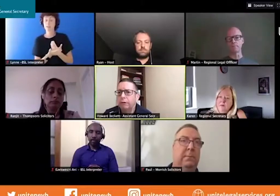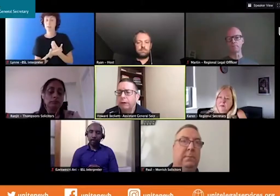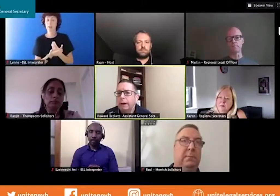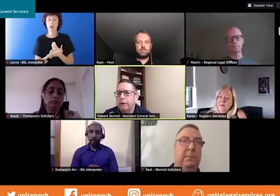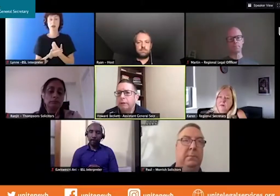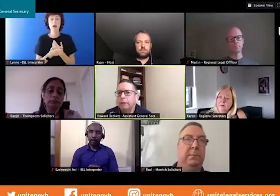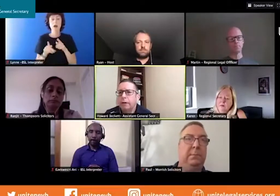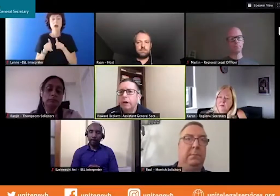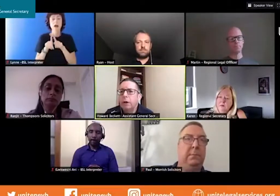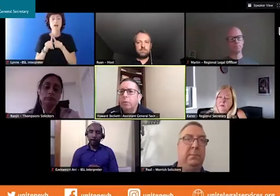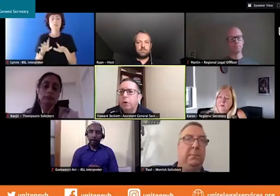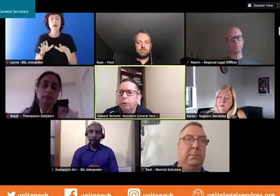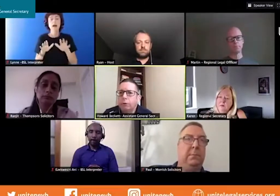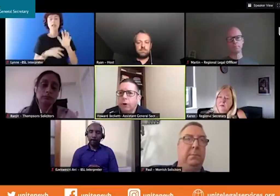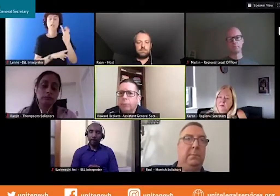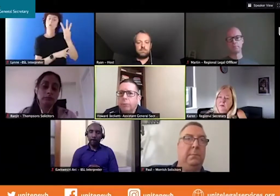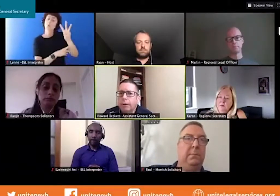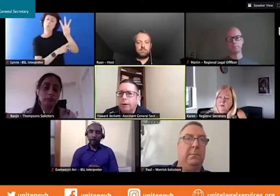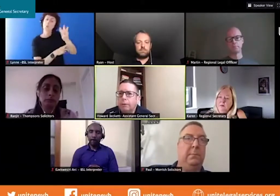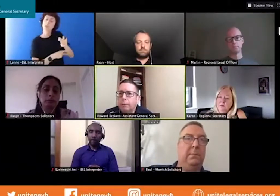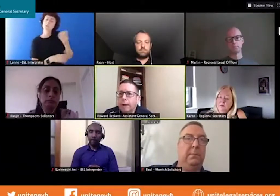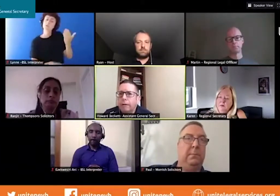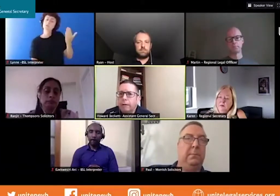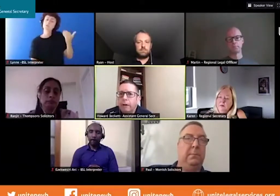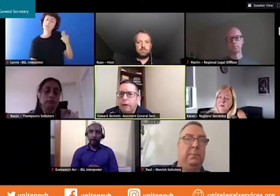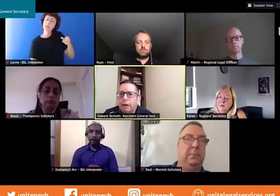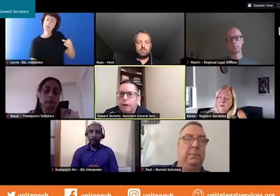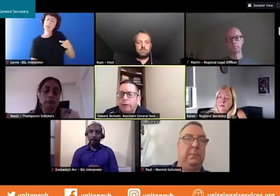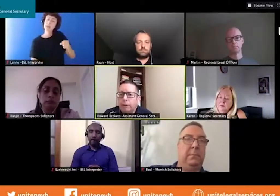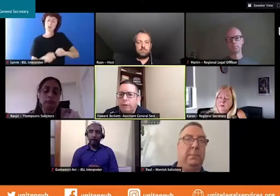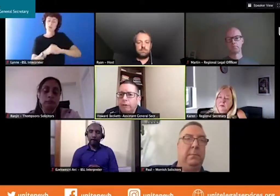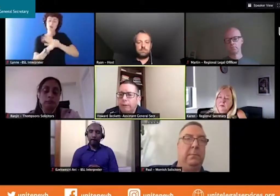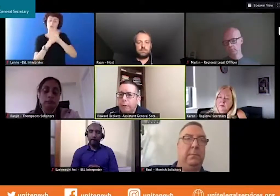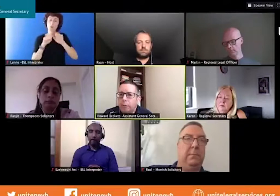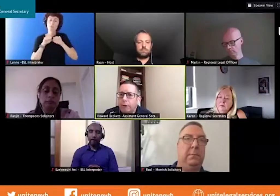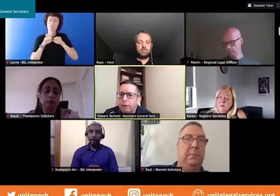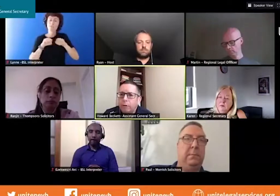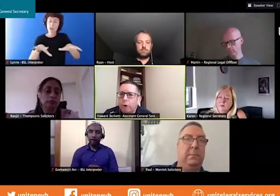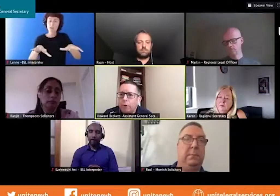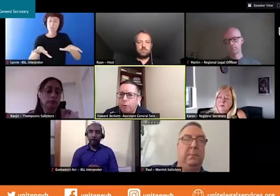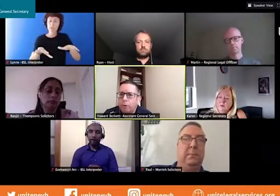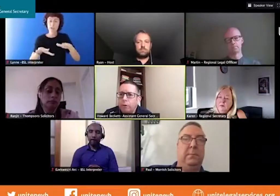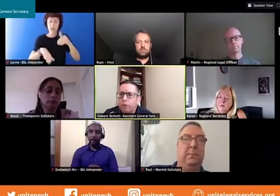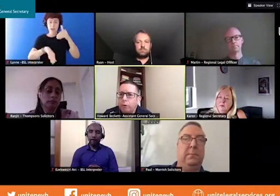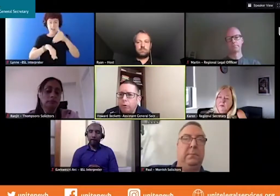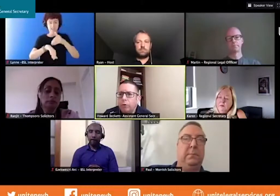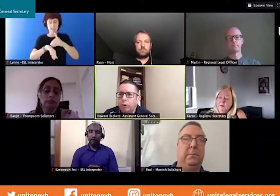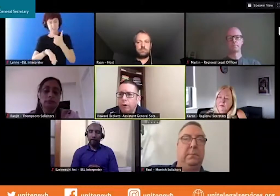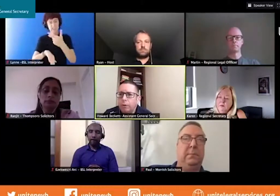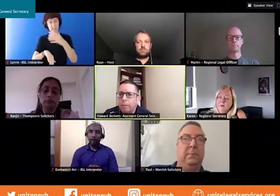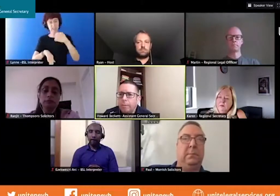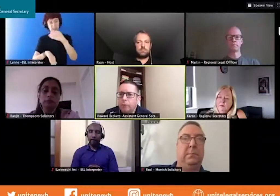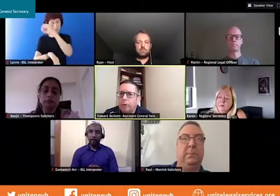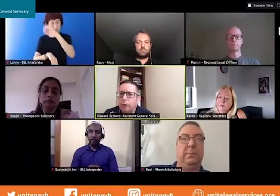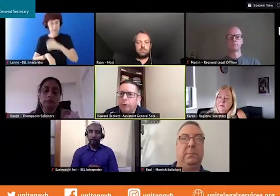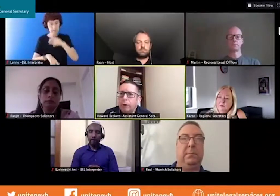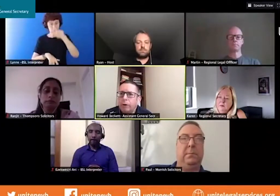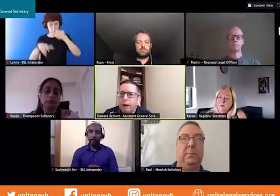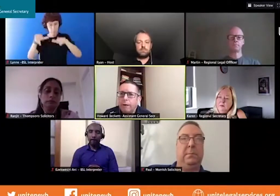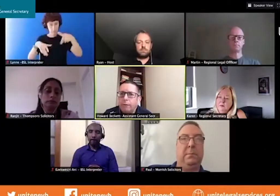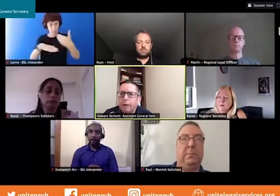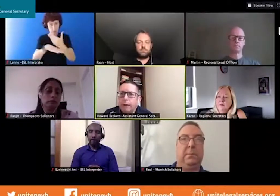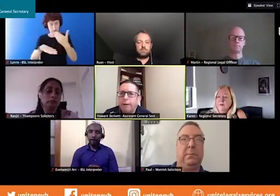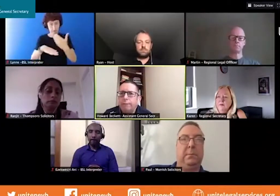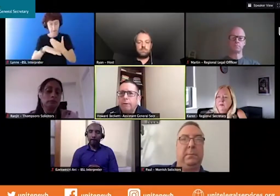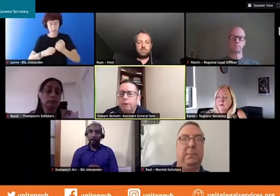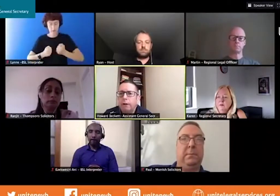in Anglesey, where there was an outbreak that has affected in the region of 70% of the workforce. Unfortunately, our members took it into their hands